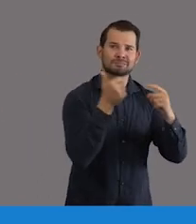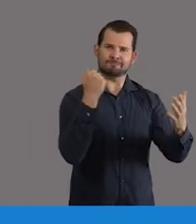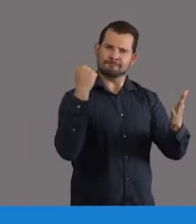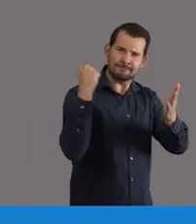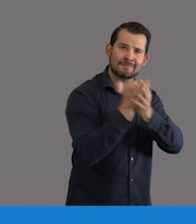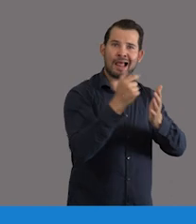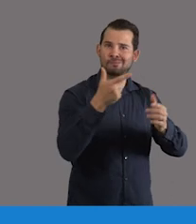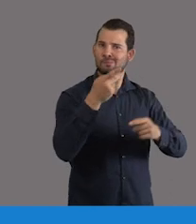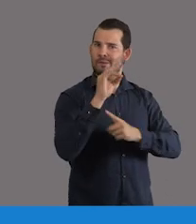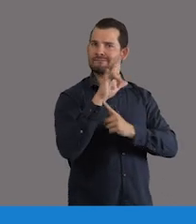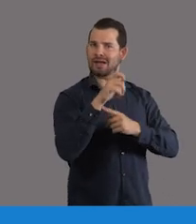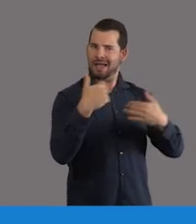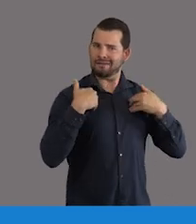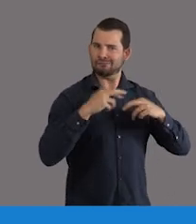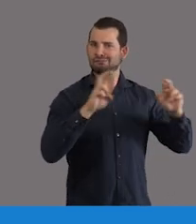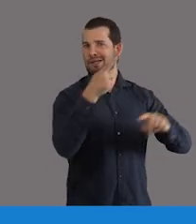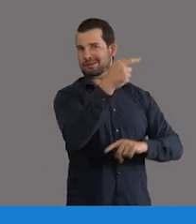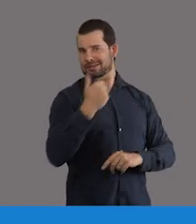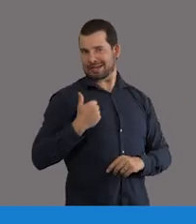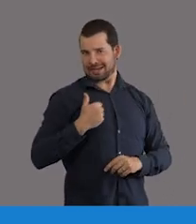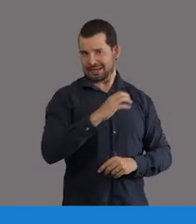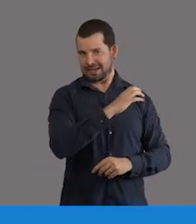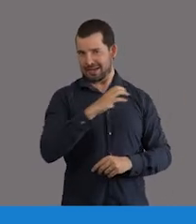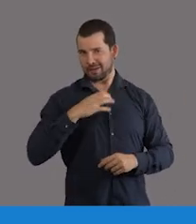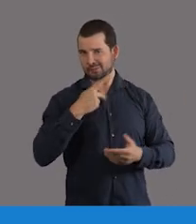validated profile on the Canada Council portal.